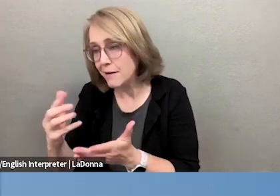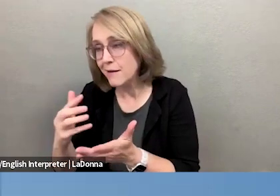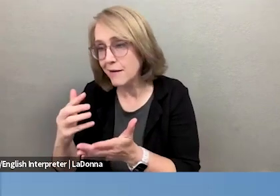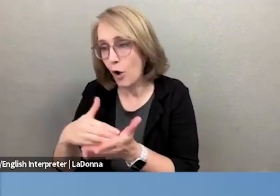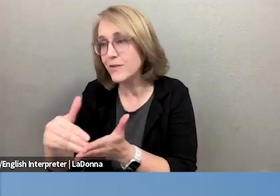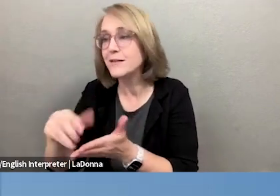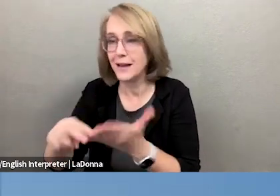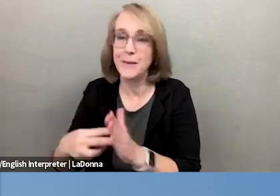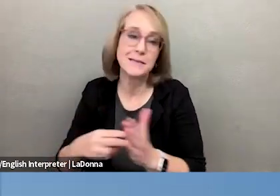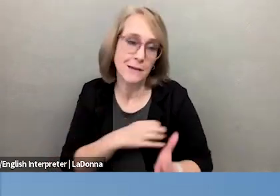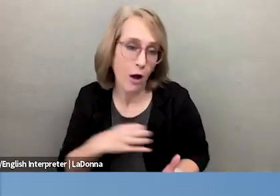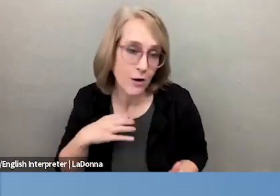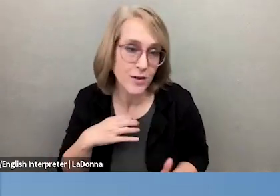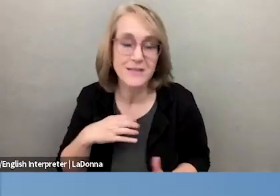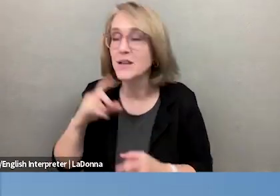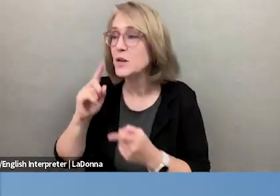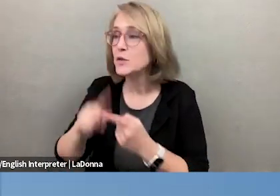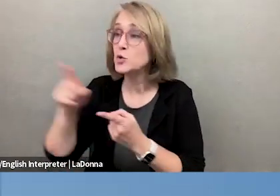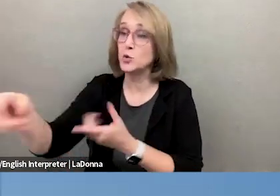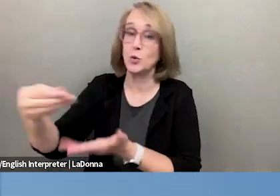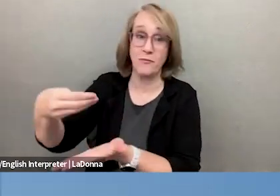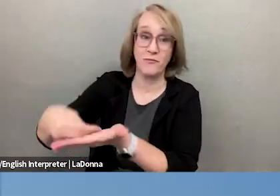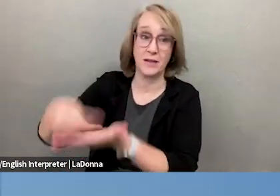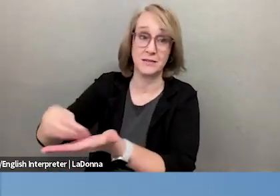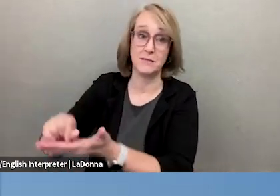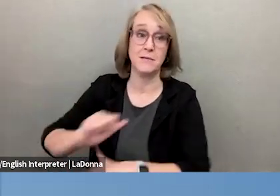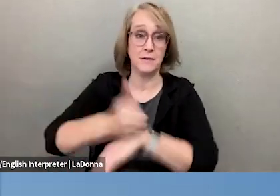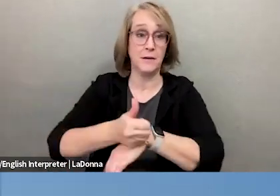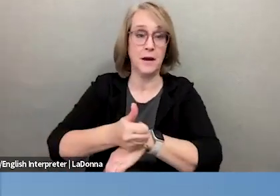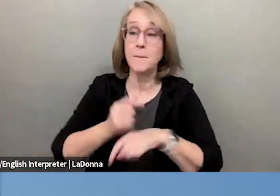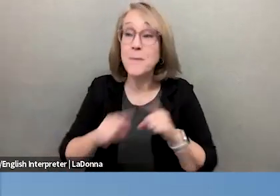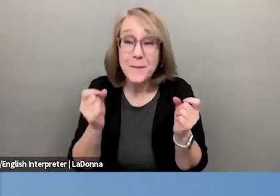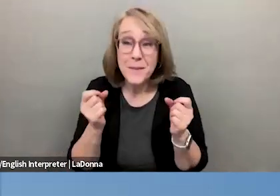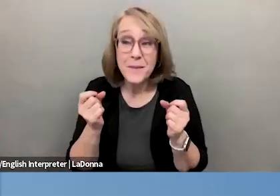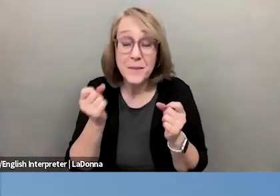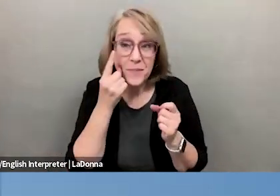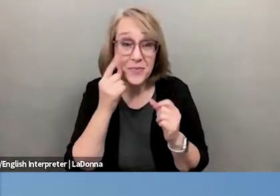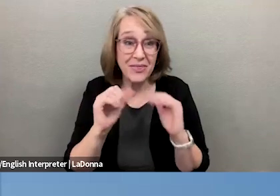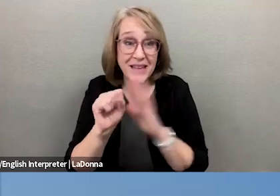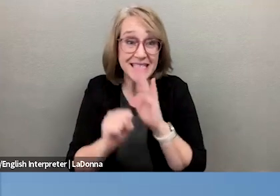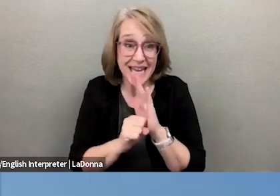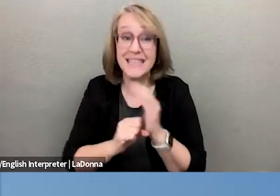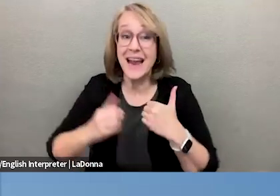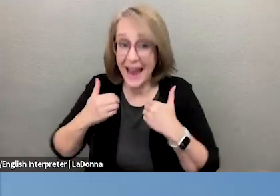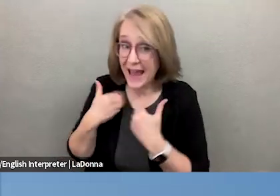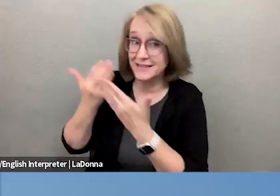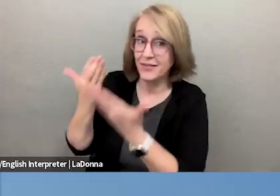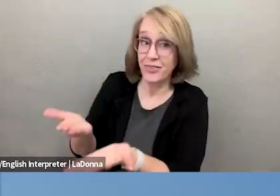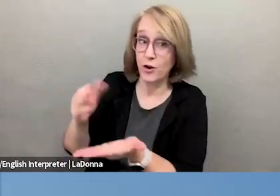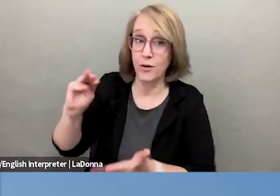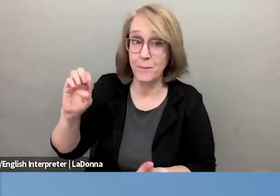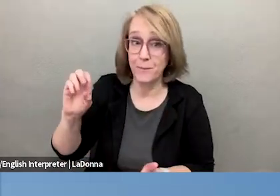fund those innovations, but there is a lot that states can do on their own